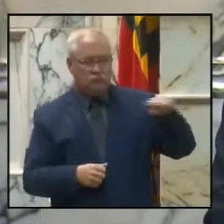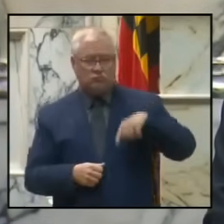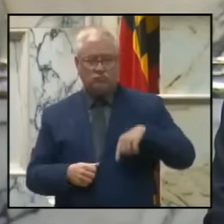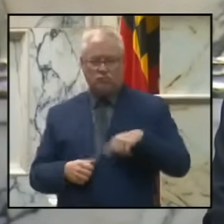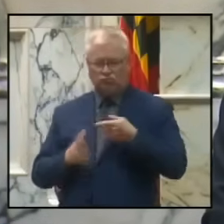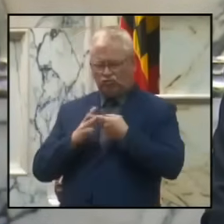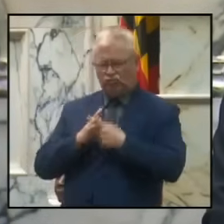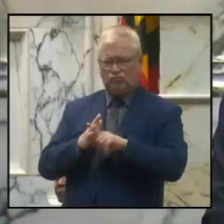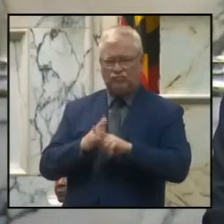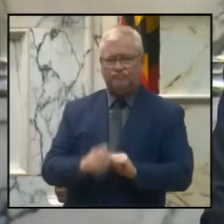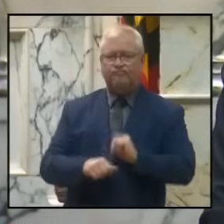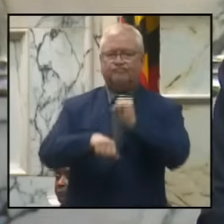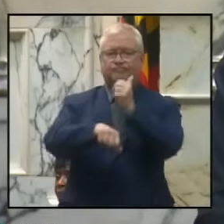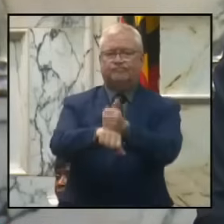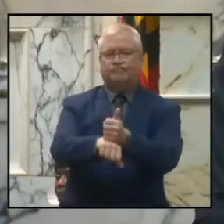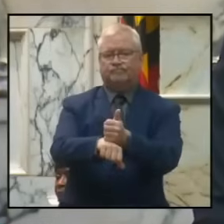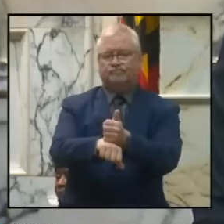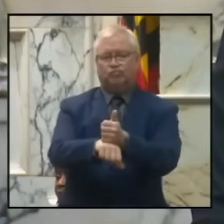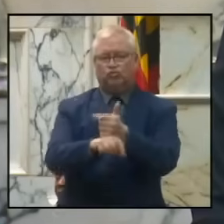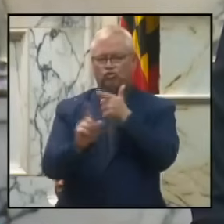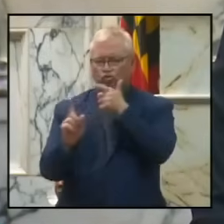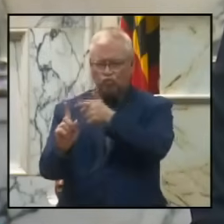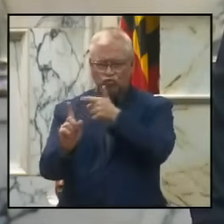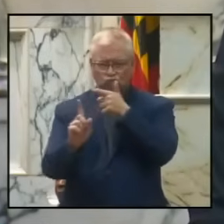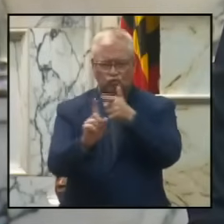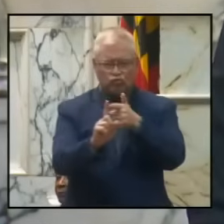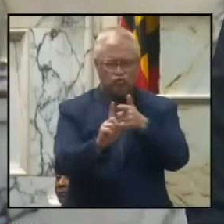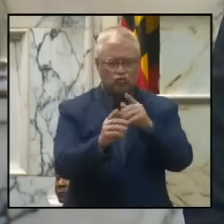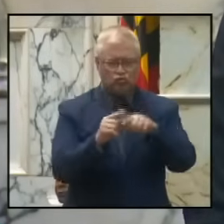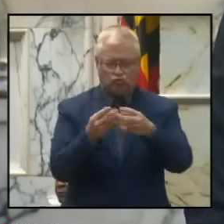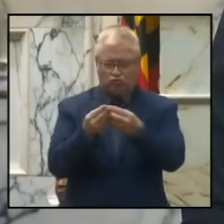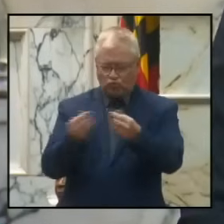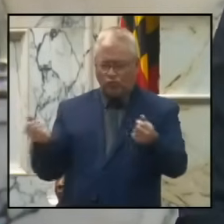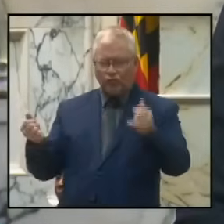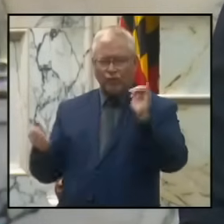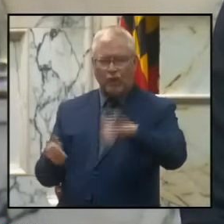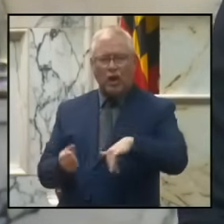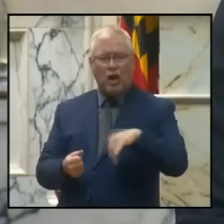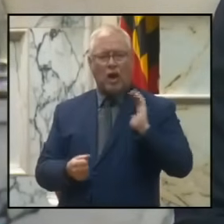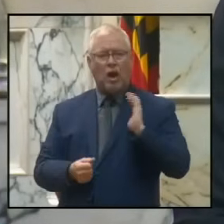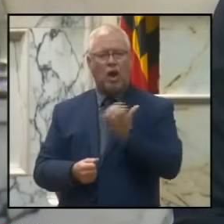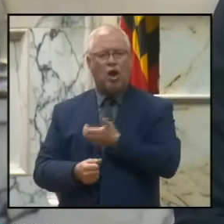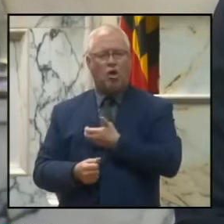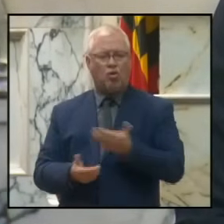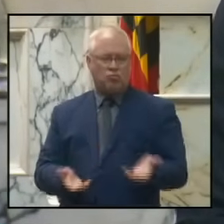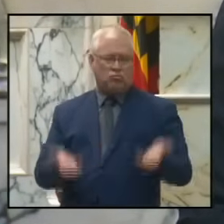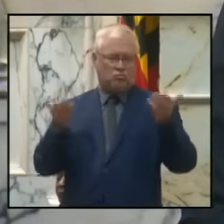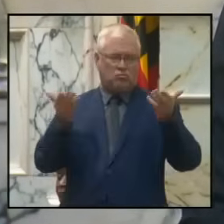implementing targeted solutions to uplift our men and boys.